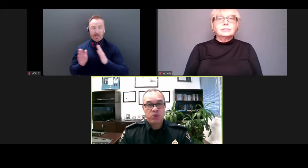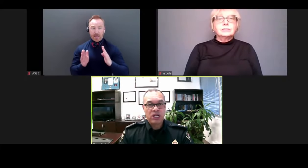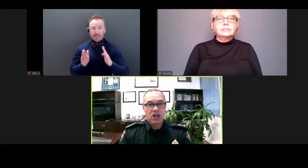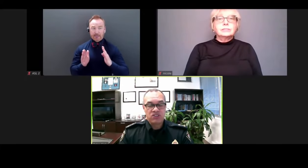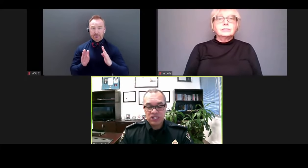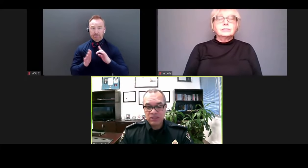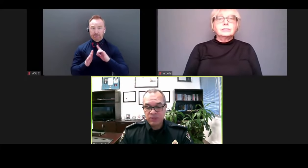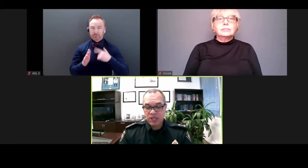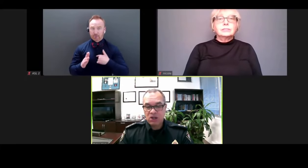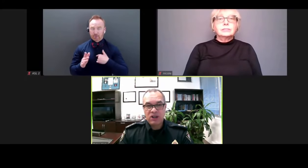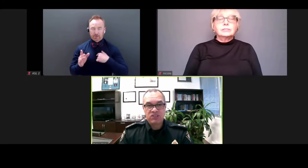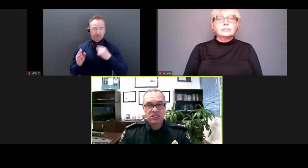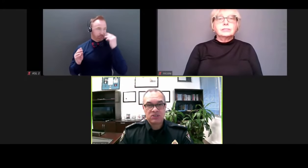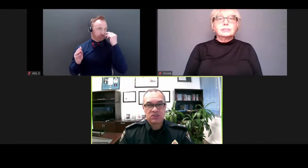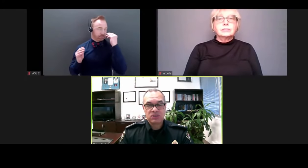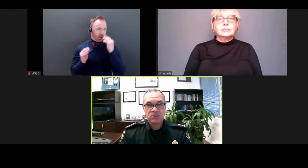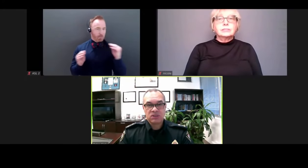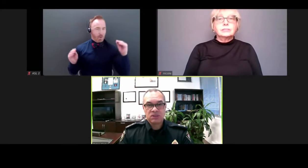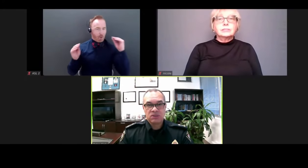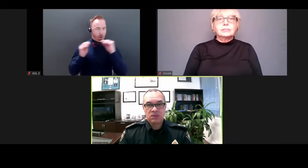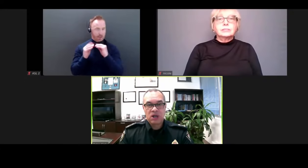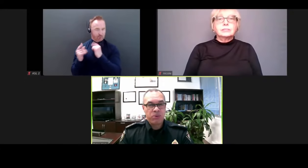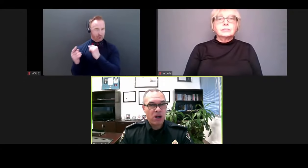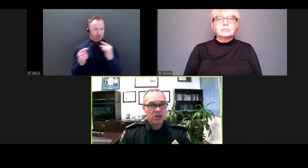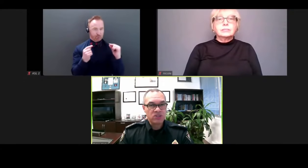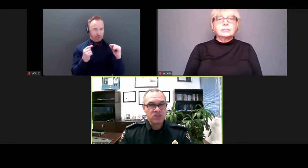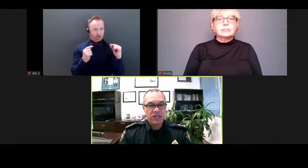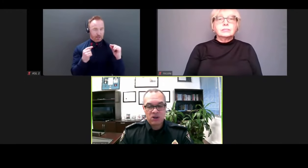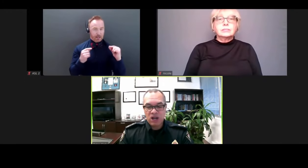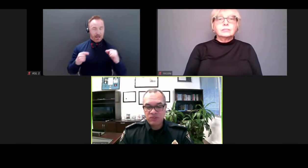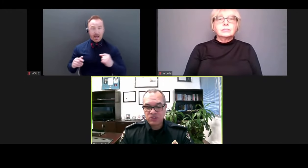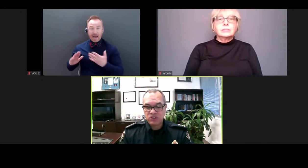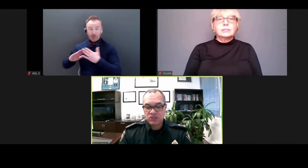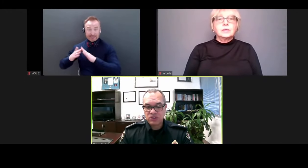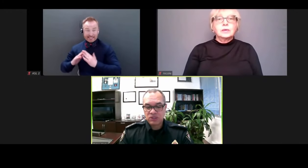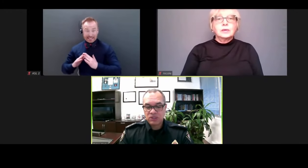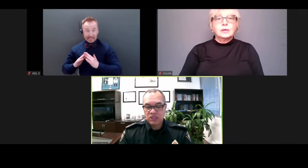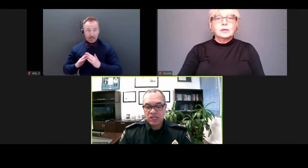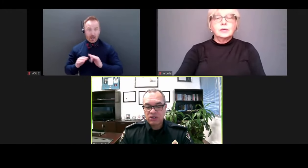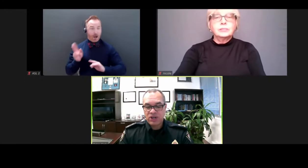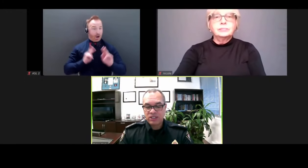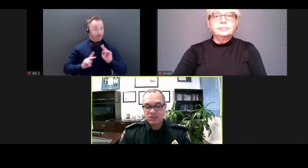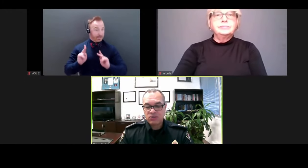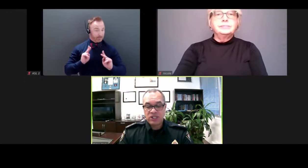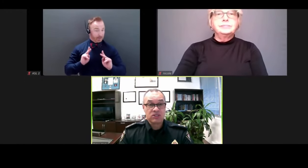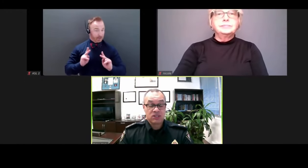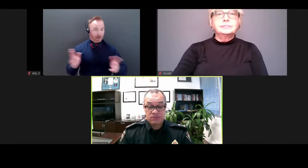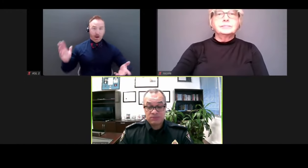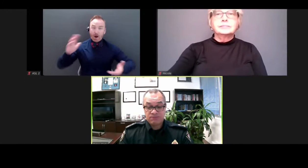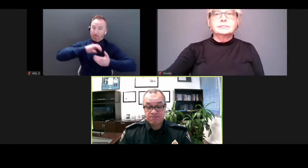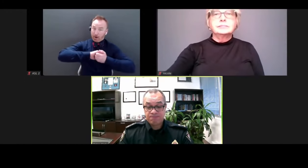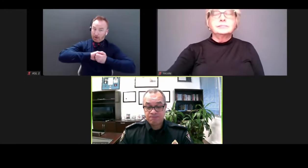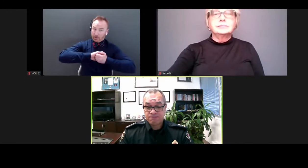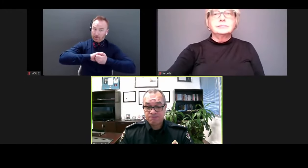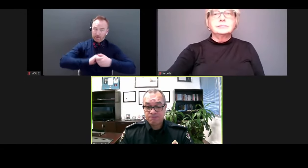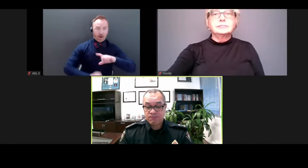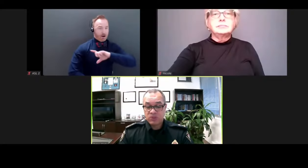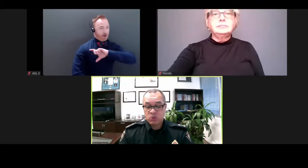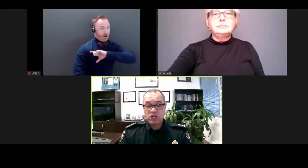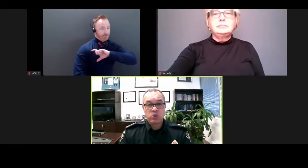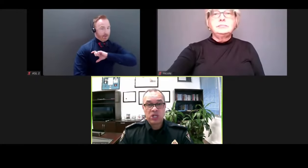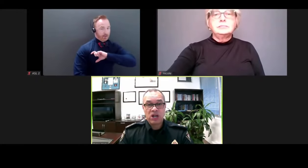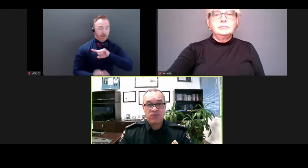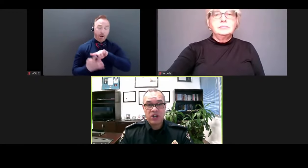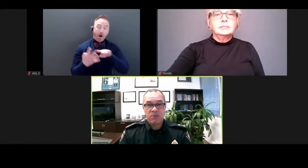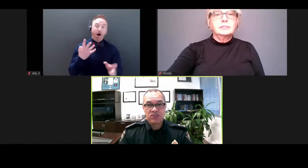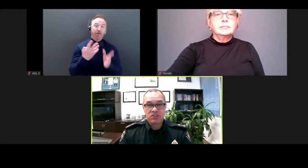Is putting our city and our residents, our partners and our officers at great risk. We